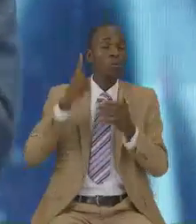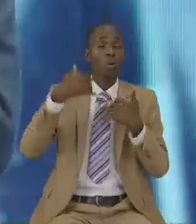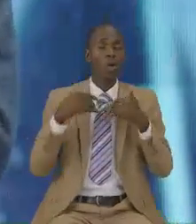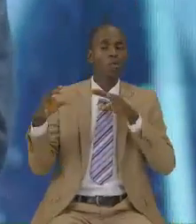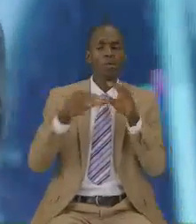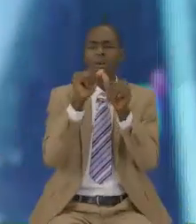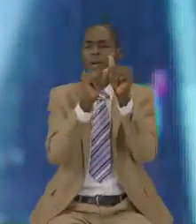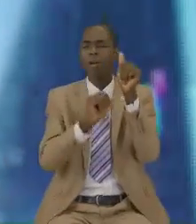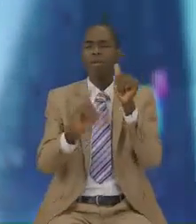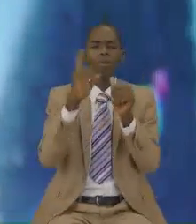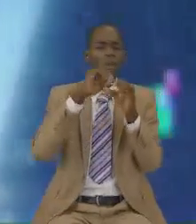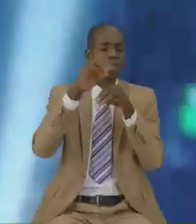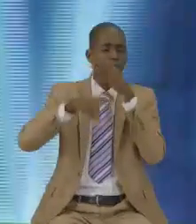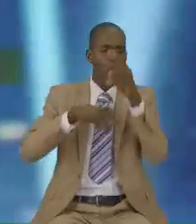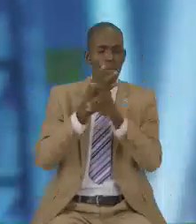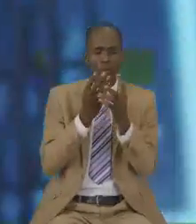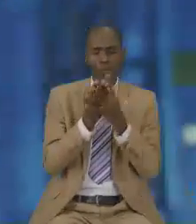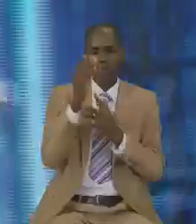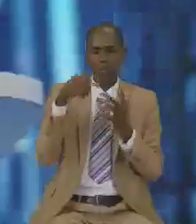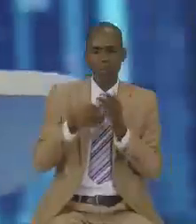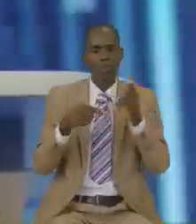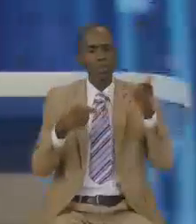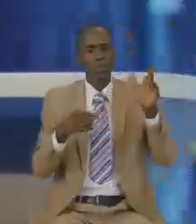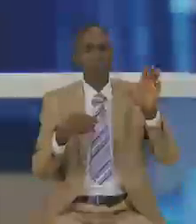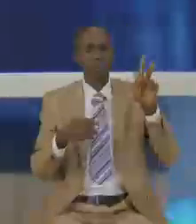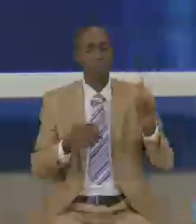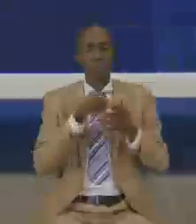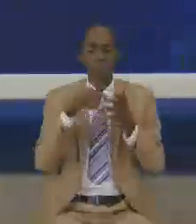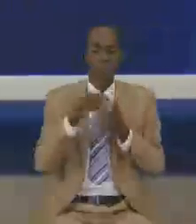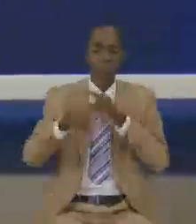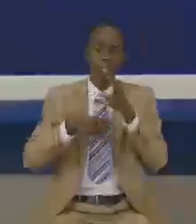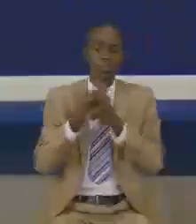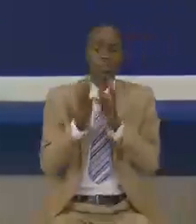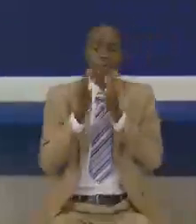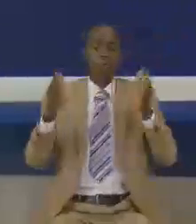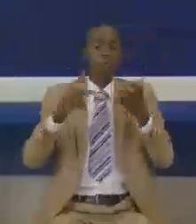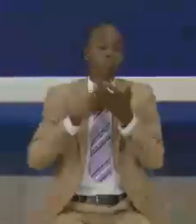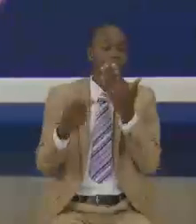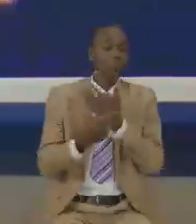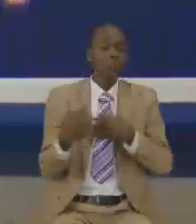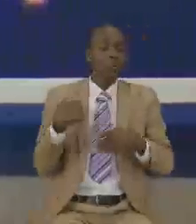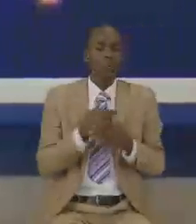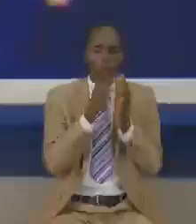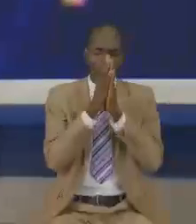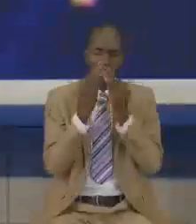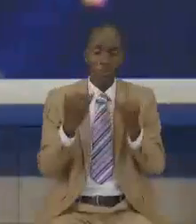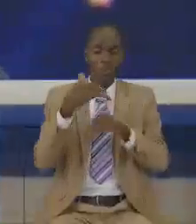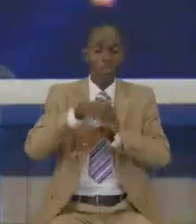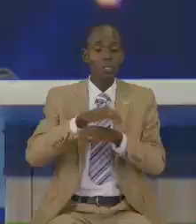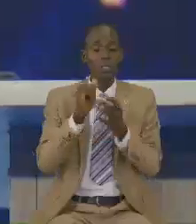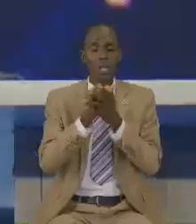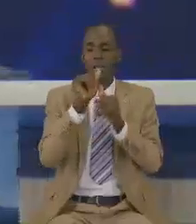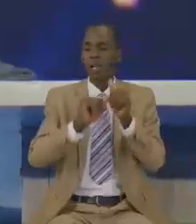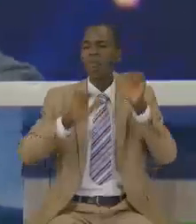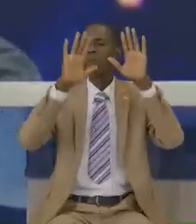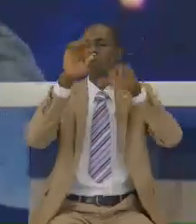the world through this GCK, this global crusade. And we pray that tonight, every